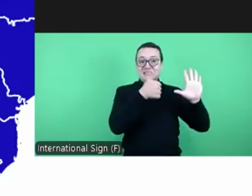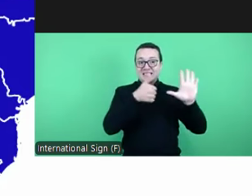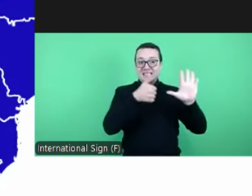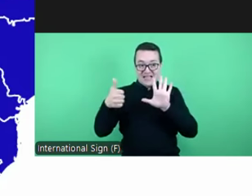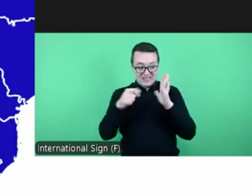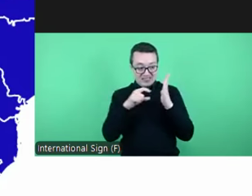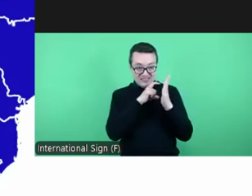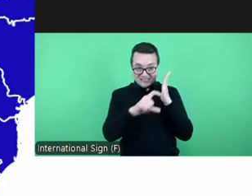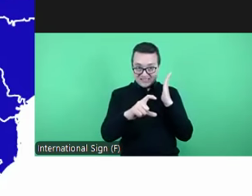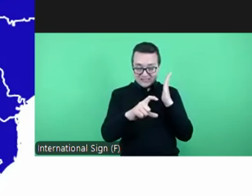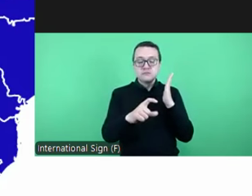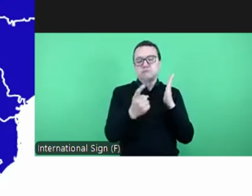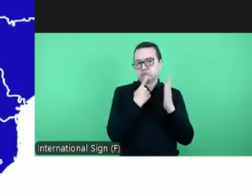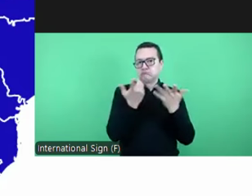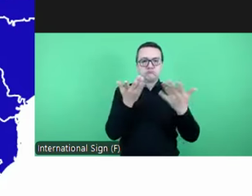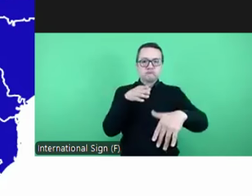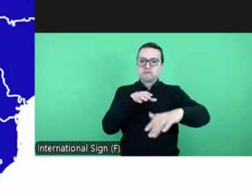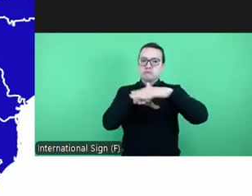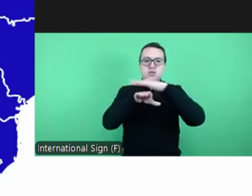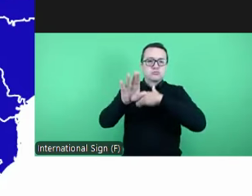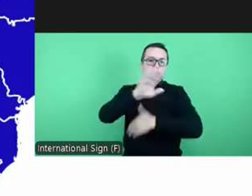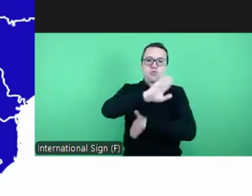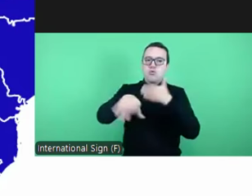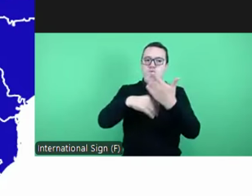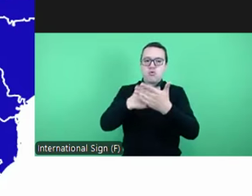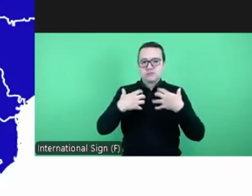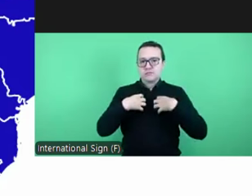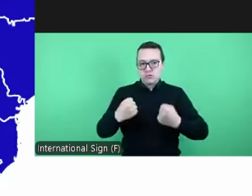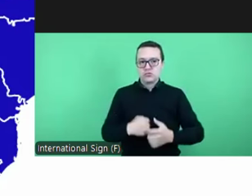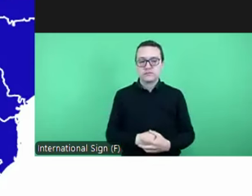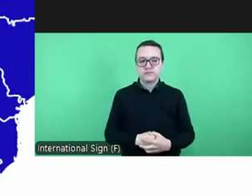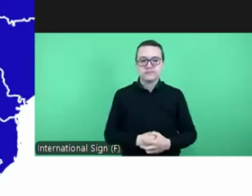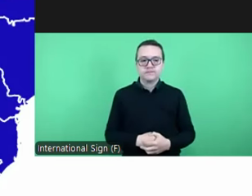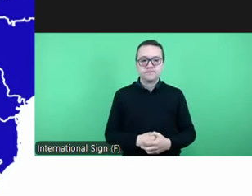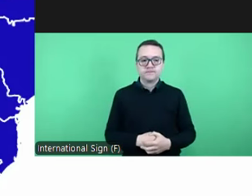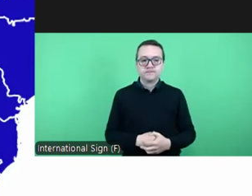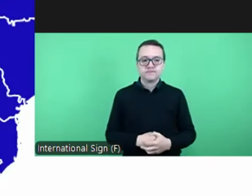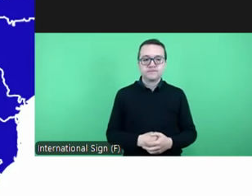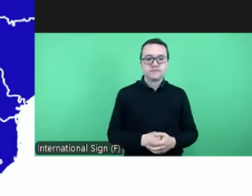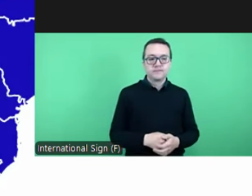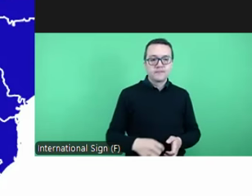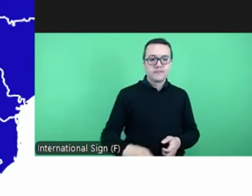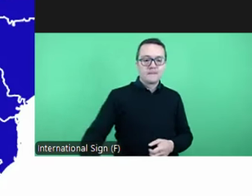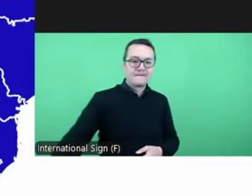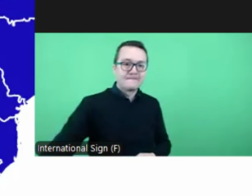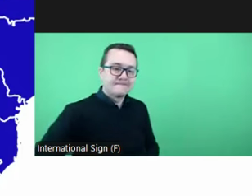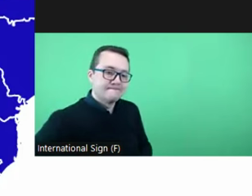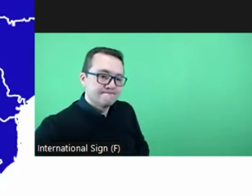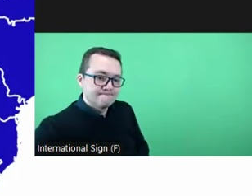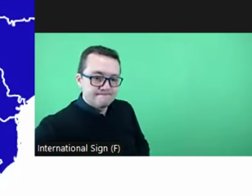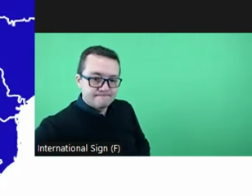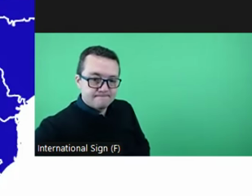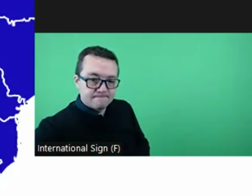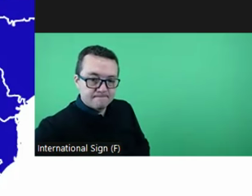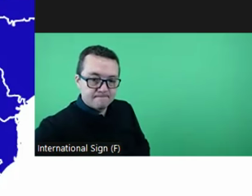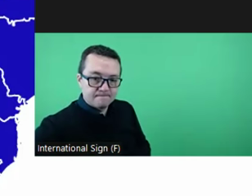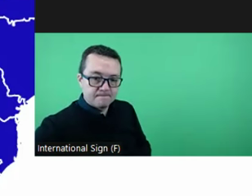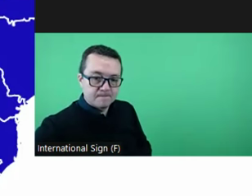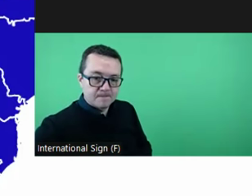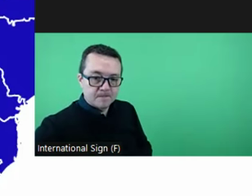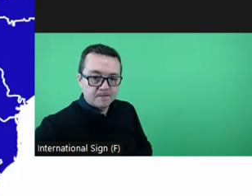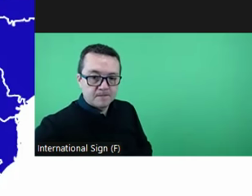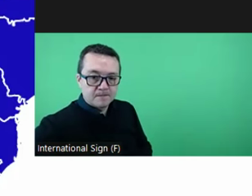Constitution é states para that todos. healthcare is every O citizen's Sistema right Único de and a Saúde no Brasil, ele duty tem três of the princípios government. básicos.